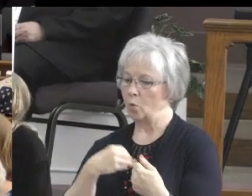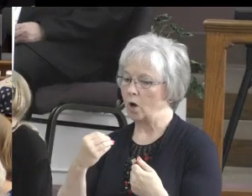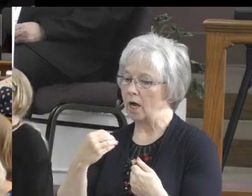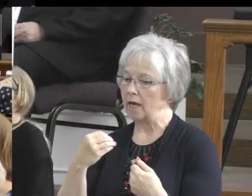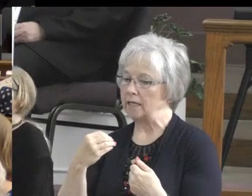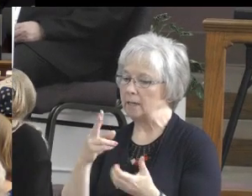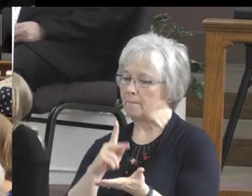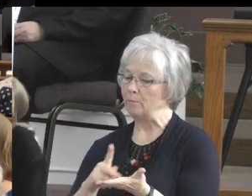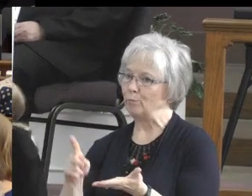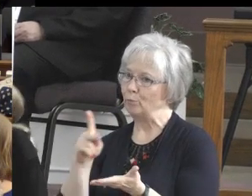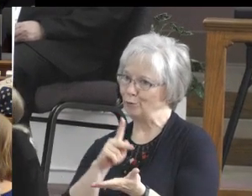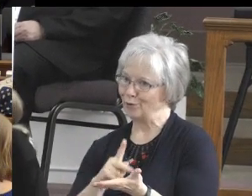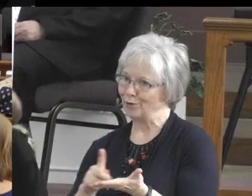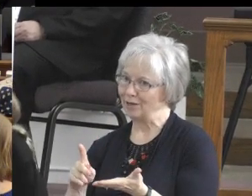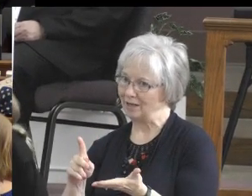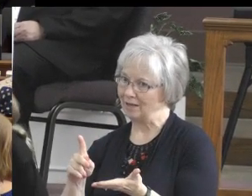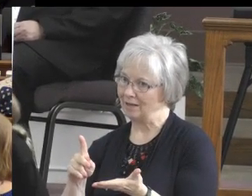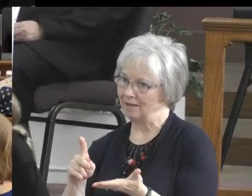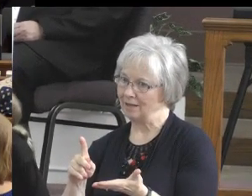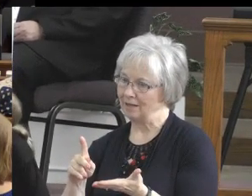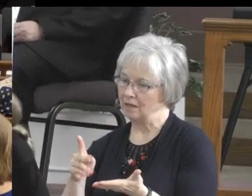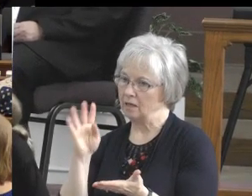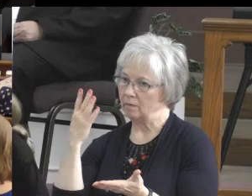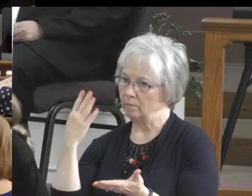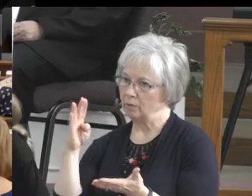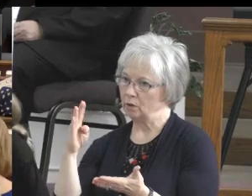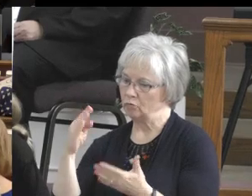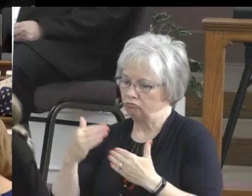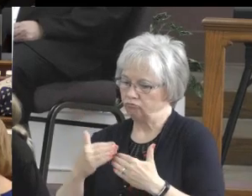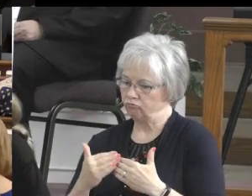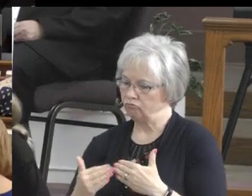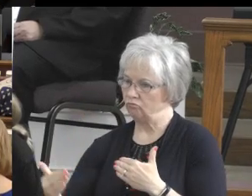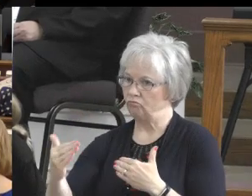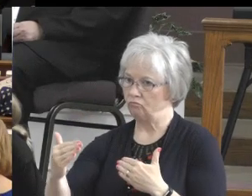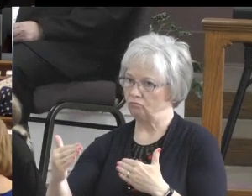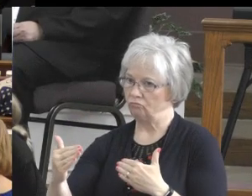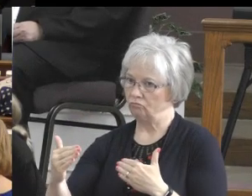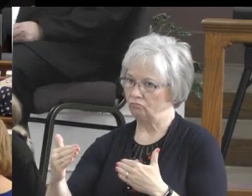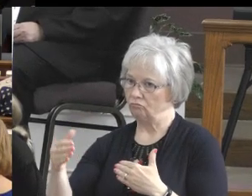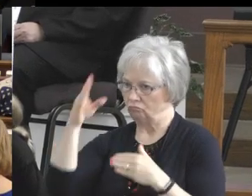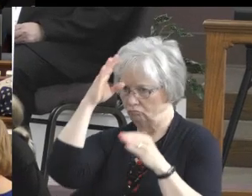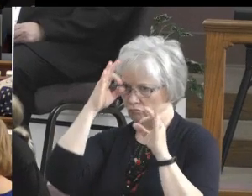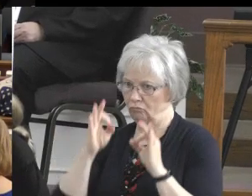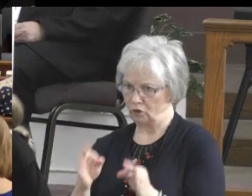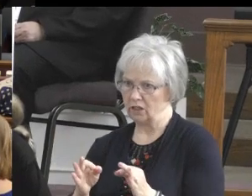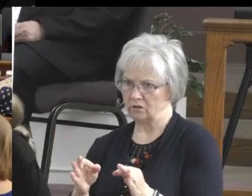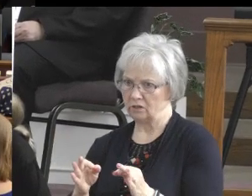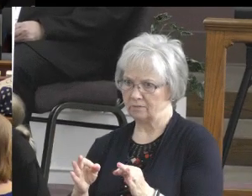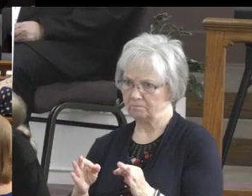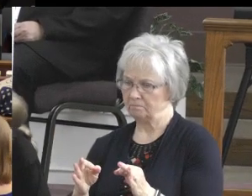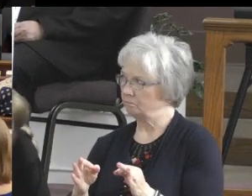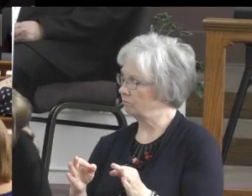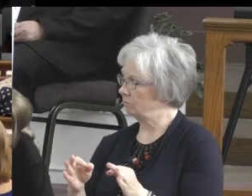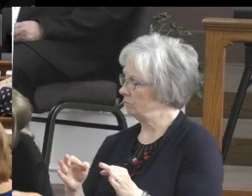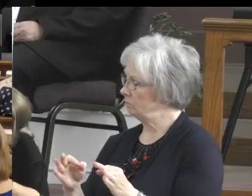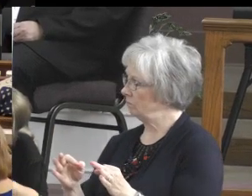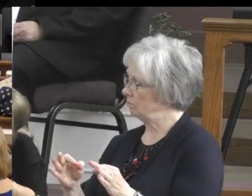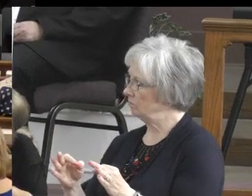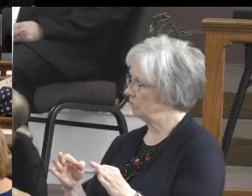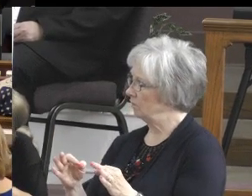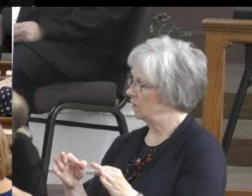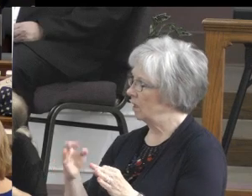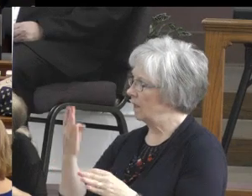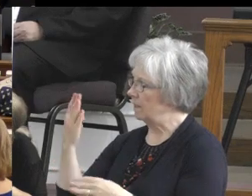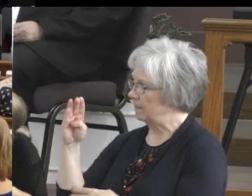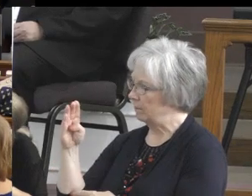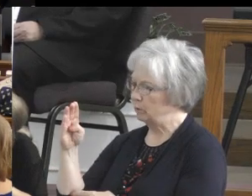innocence. And the blue means vigilance, perseverance, and justice. Now, that blue section on the flag, it's called a canton. And